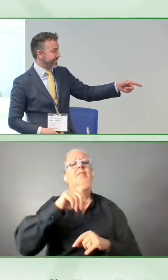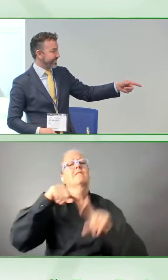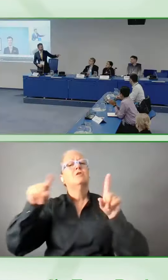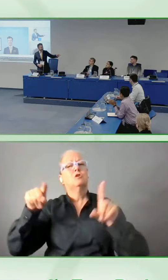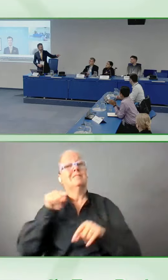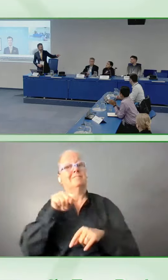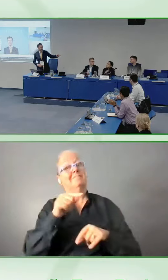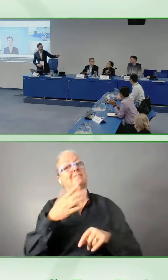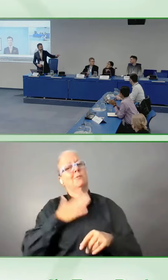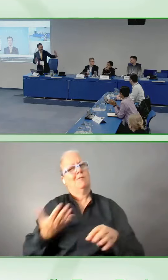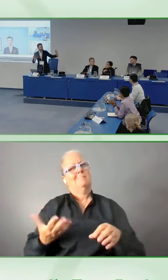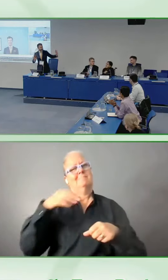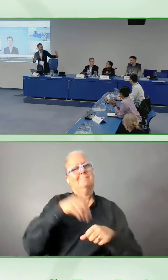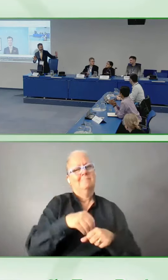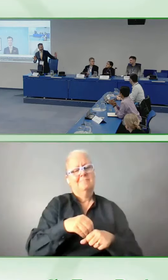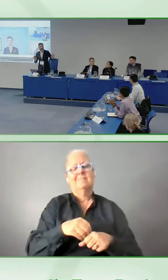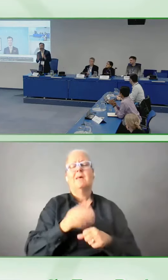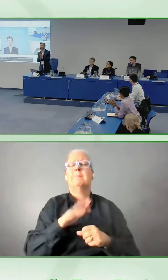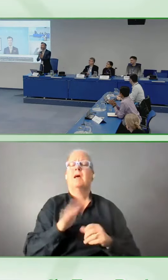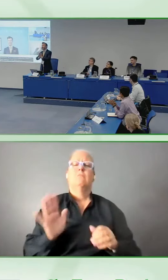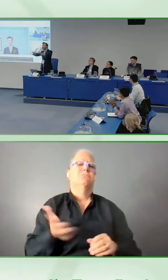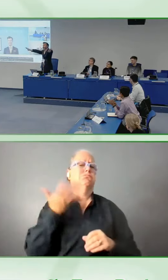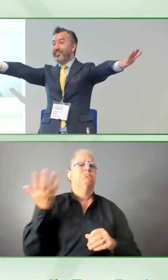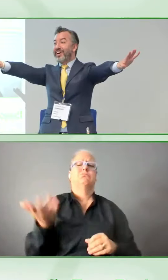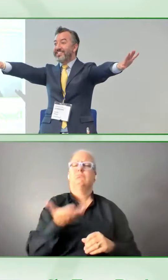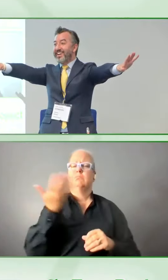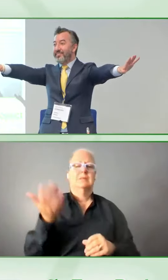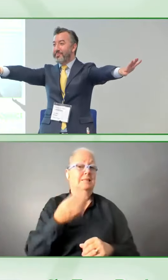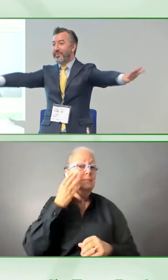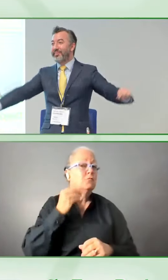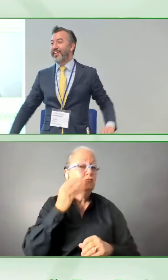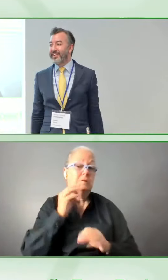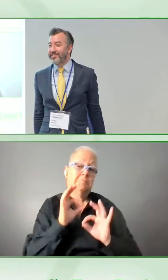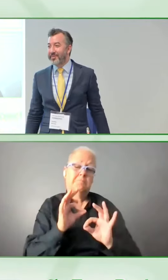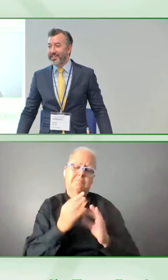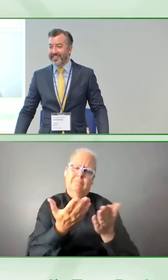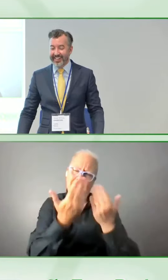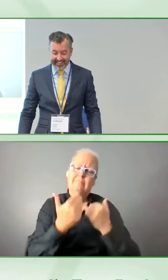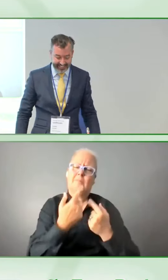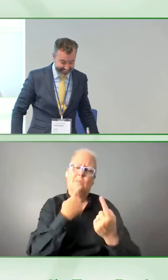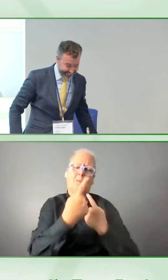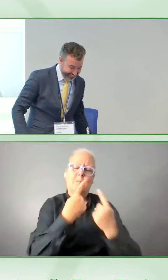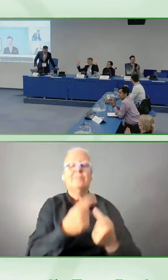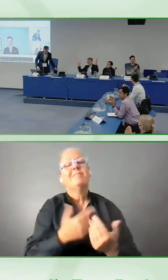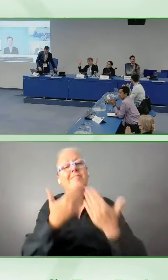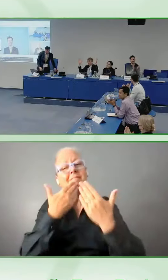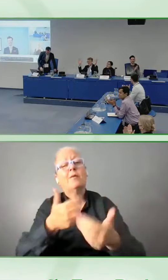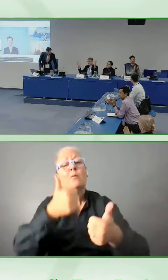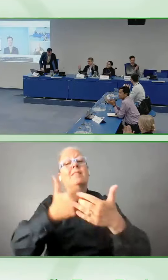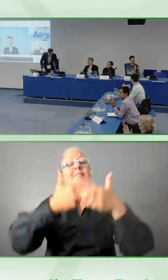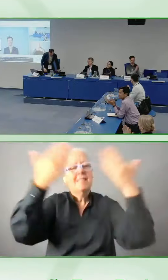last thing? No. No, okay. All right. Have a great day, people. Thank you so much again.